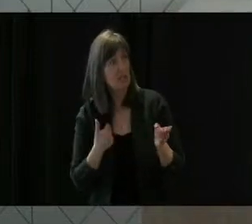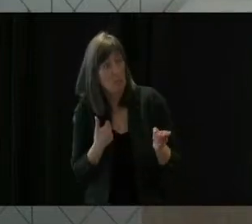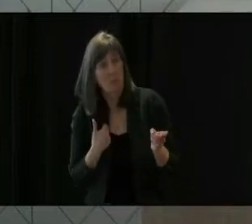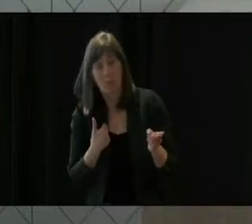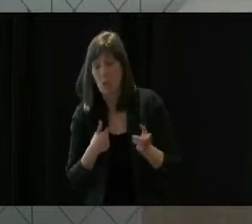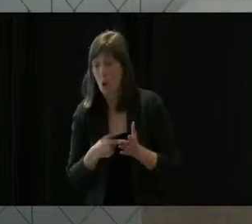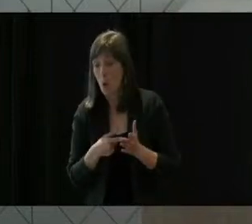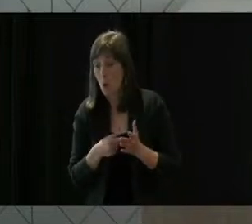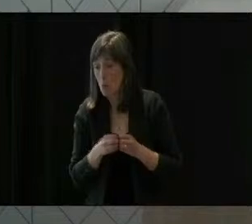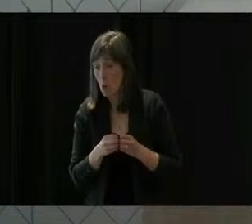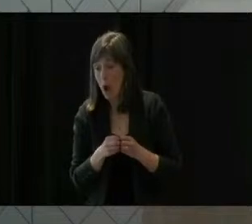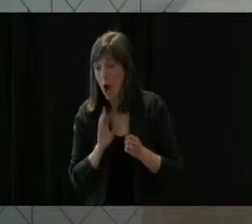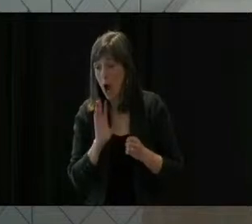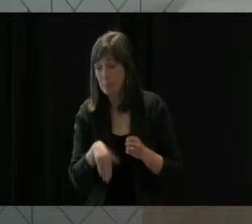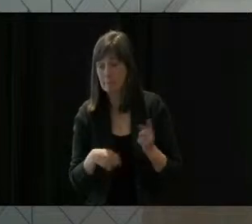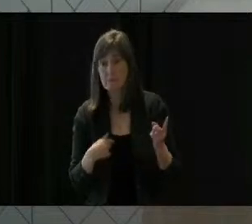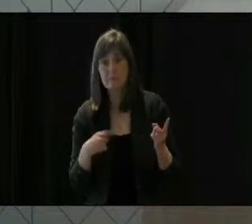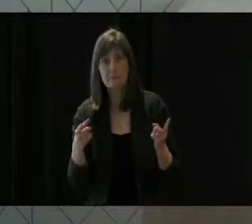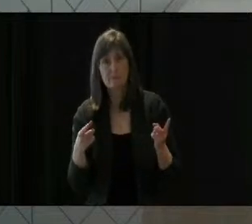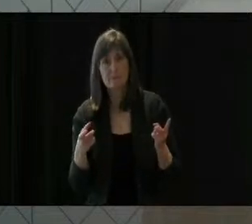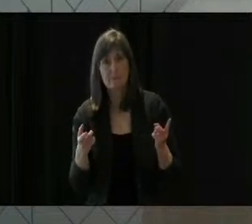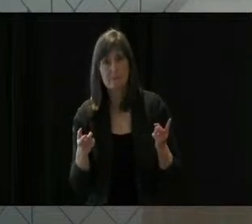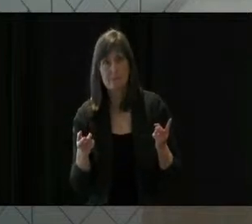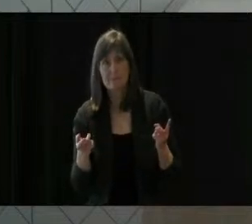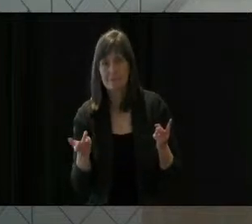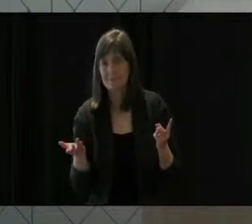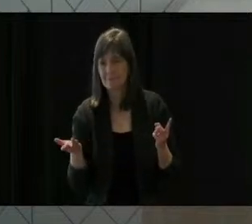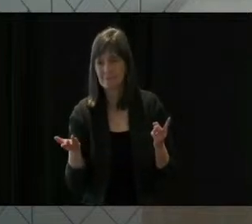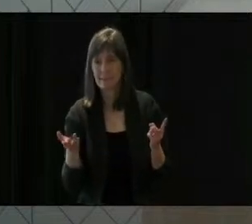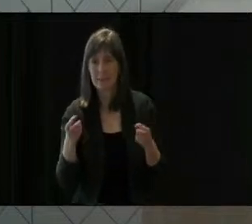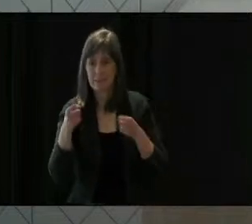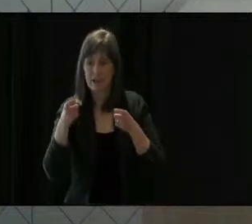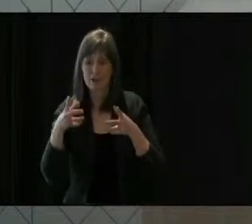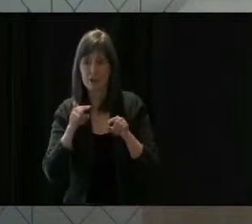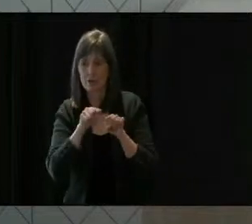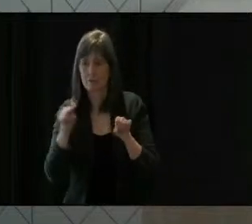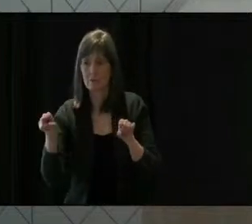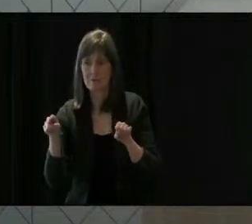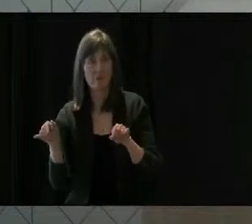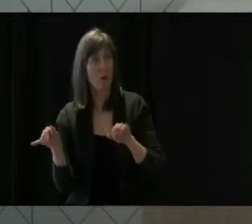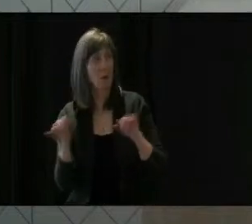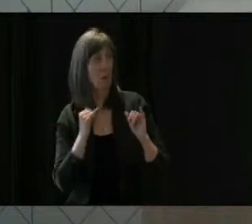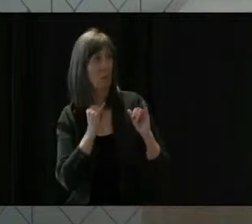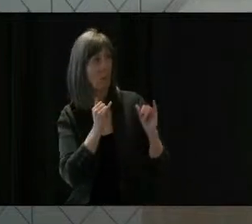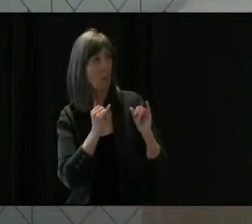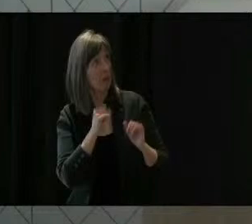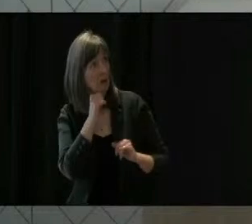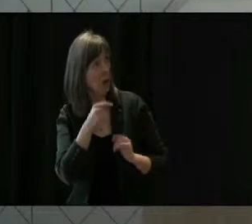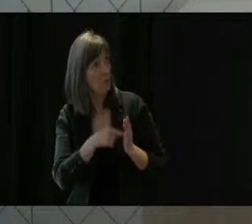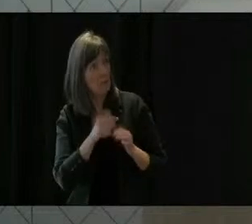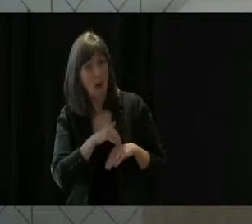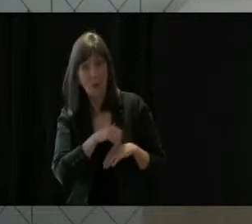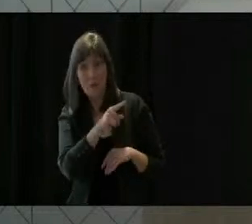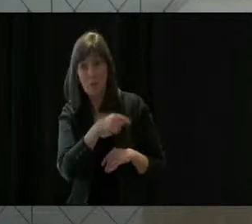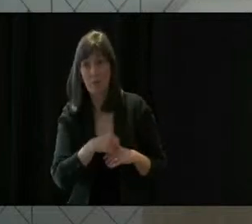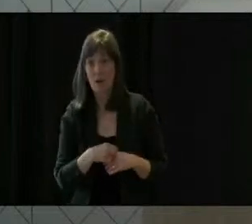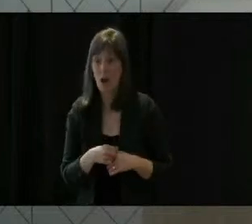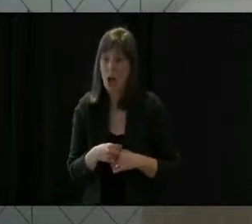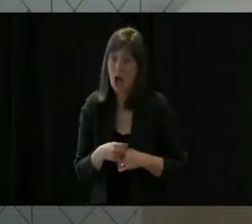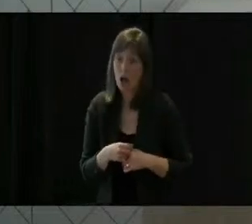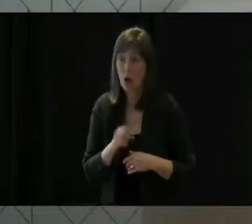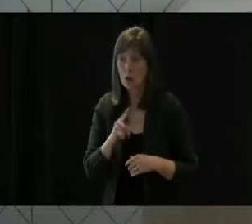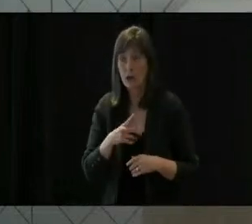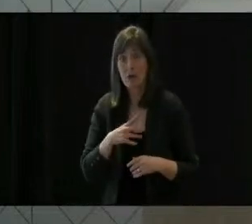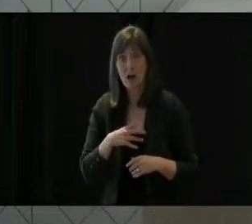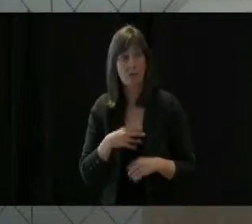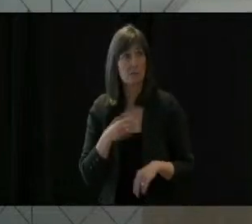bothered by a deficit, then the people that work for that government would probably come to believe